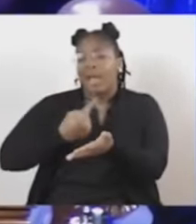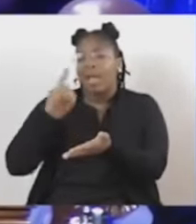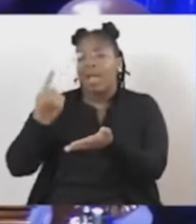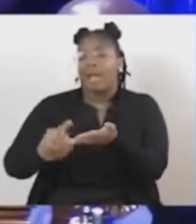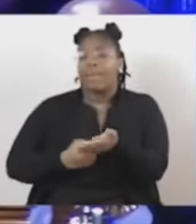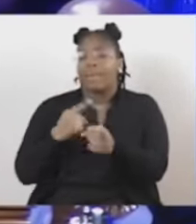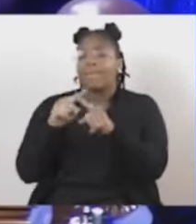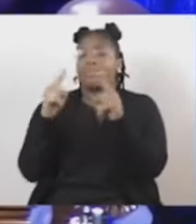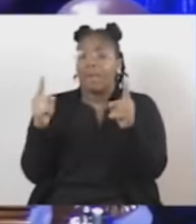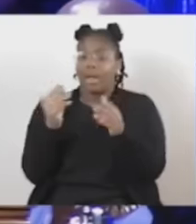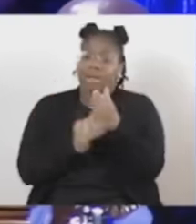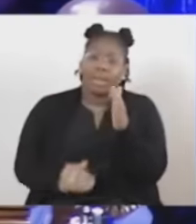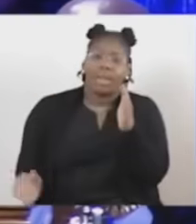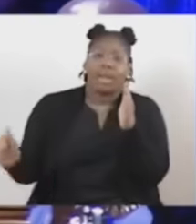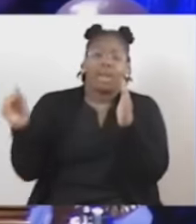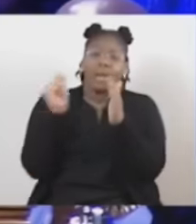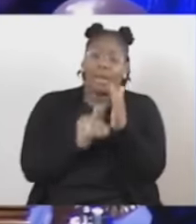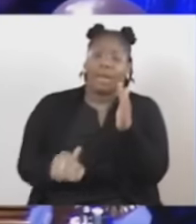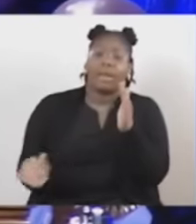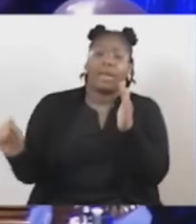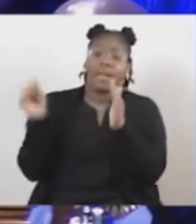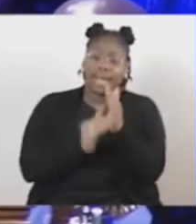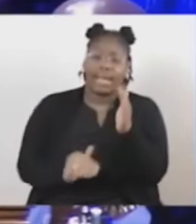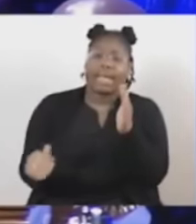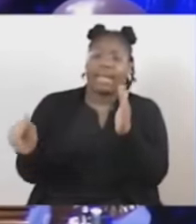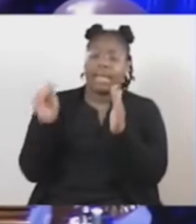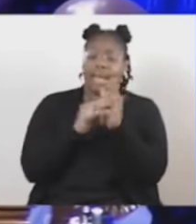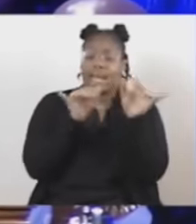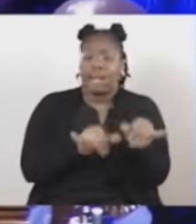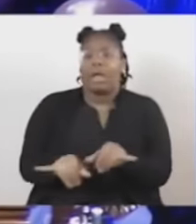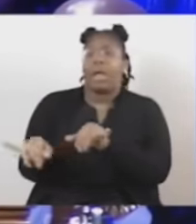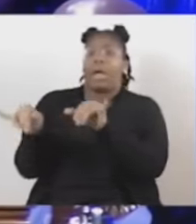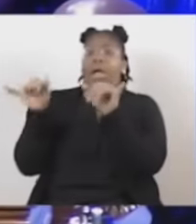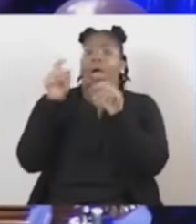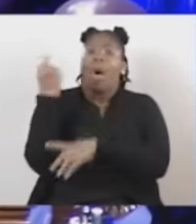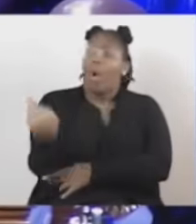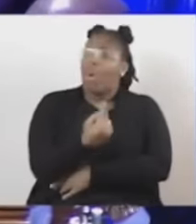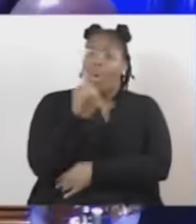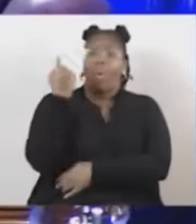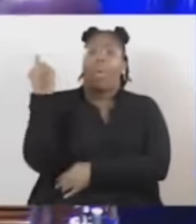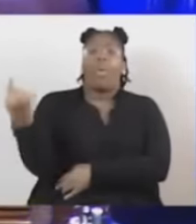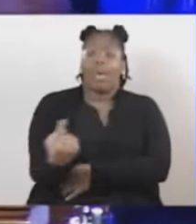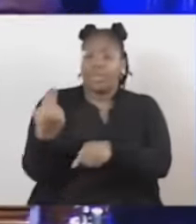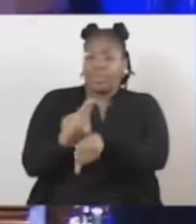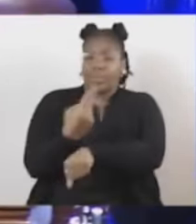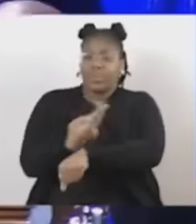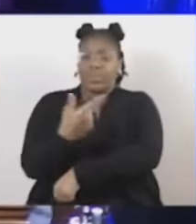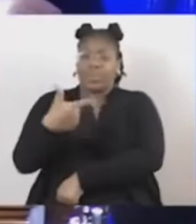spontaneously at first, every now and then at first, until it became so regular and so